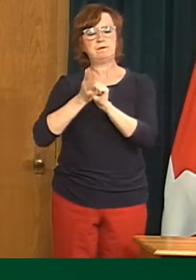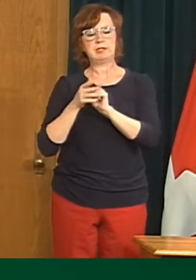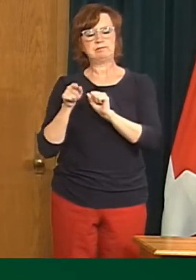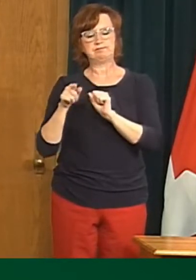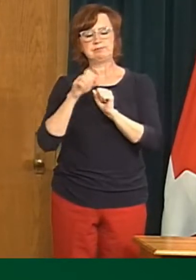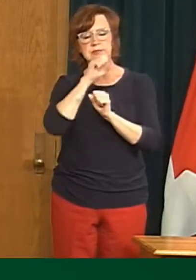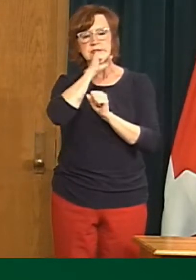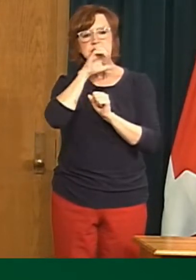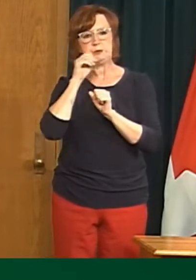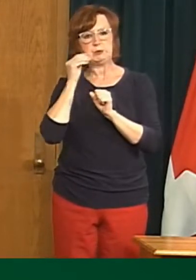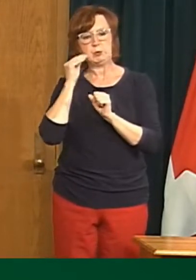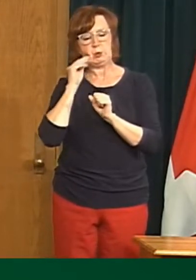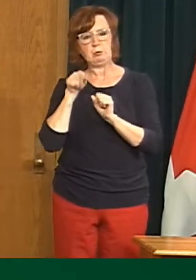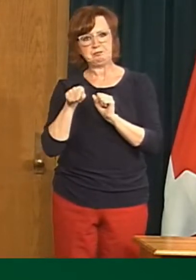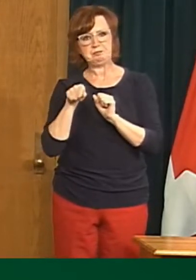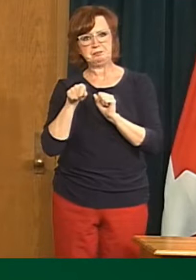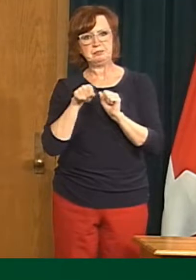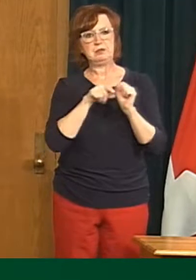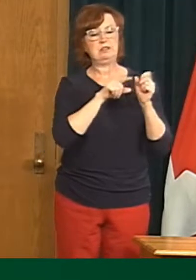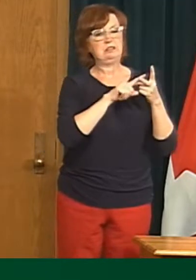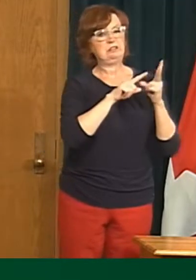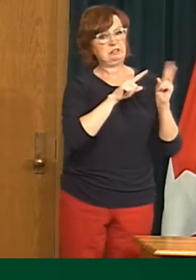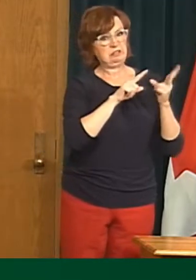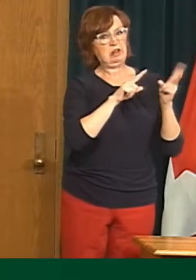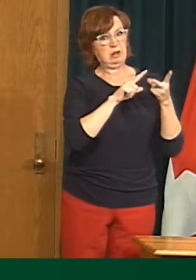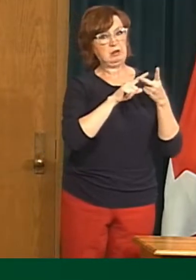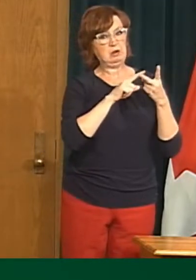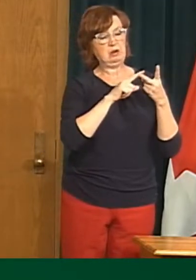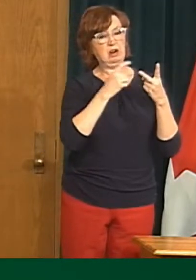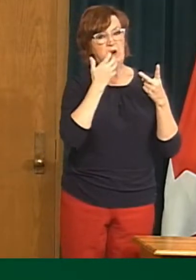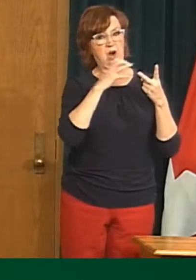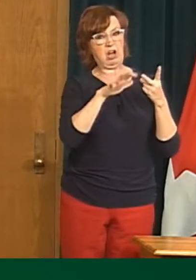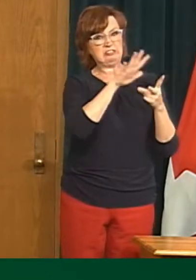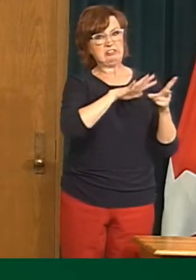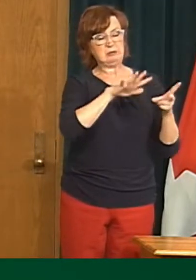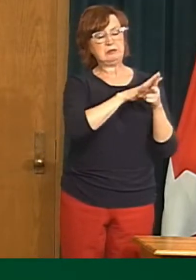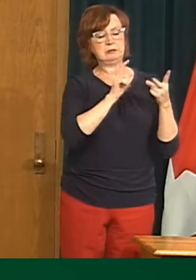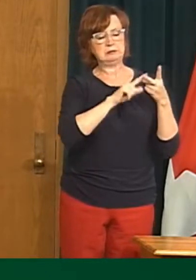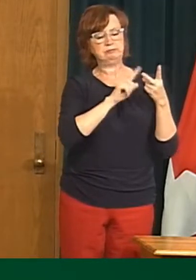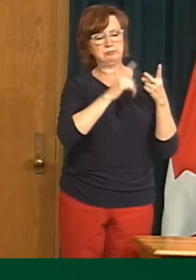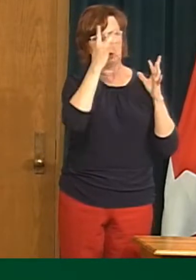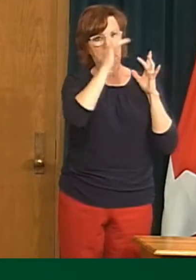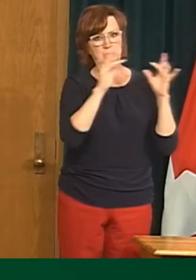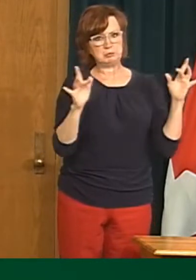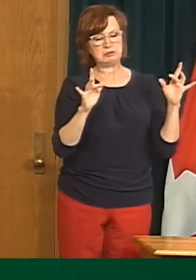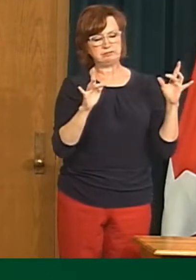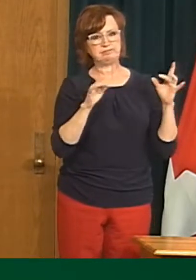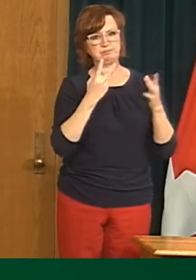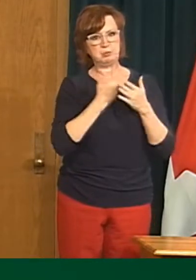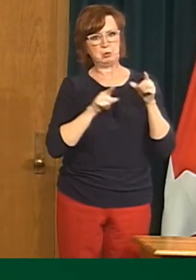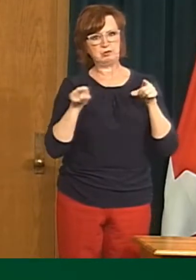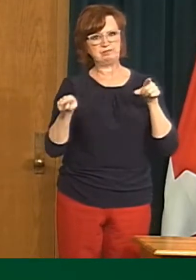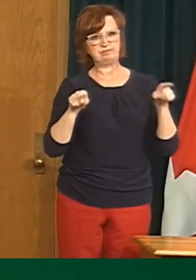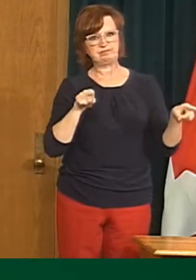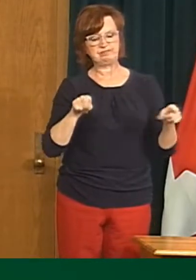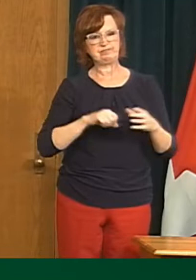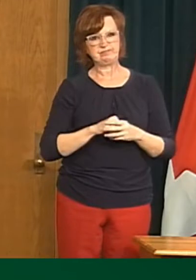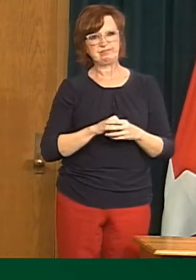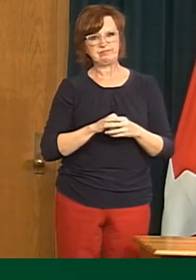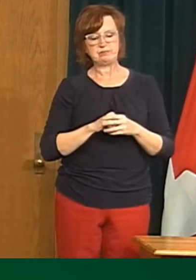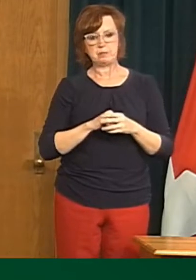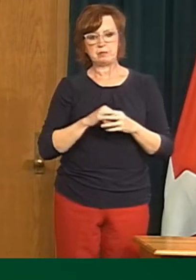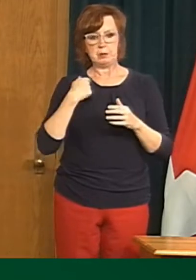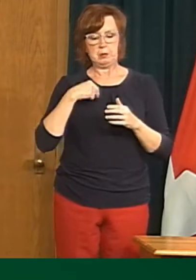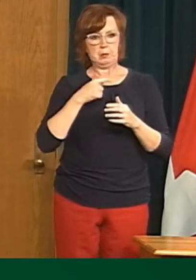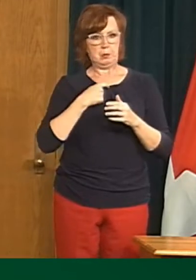our society, many of them in hospitals and long-term care facilities, to ensure that this virus does not come in contact with them. We're taking every measure to